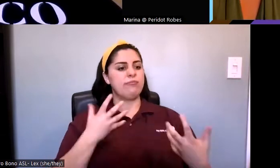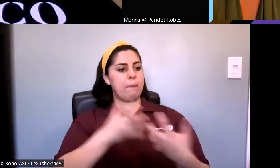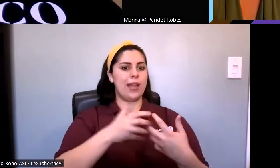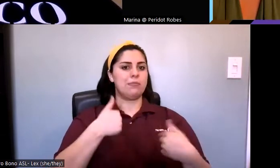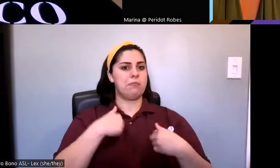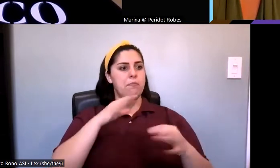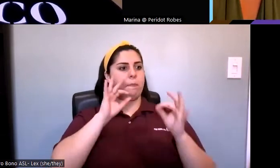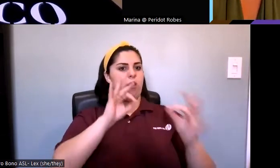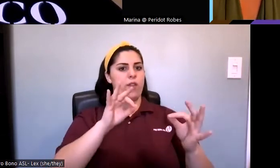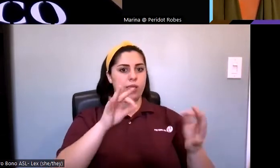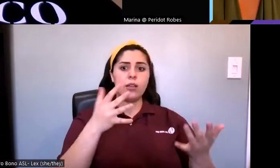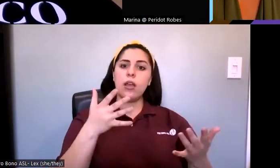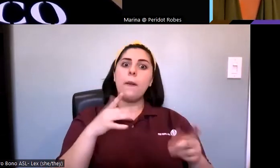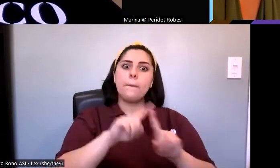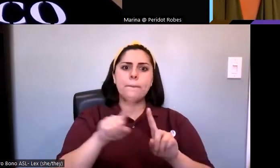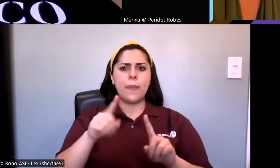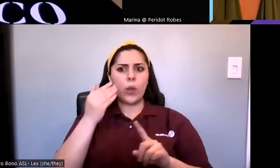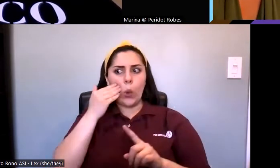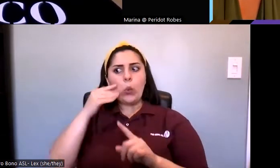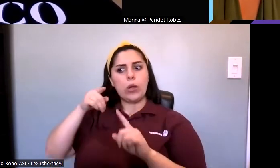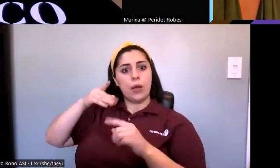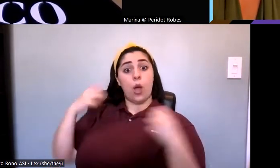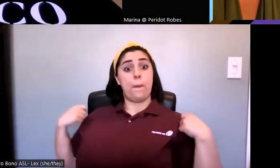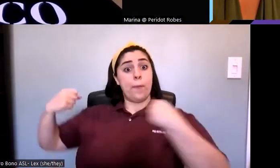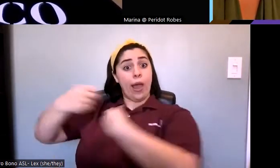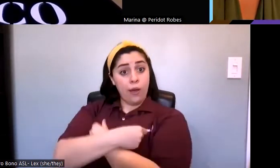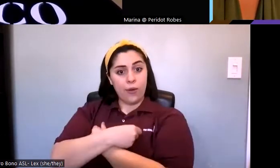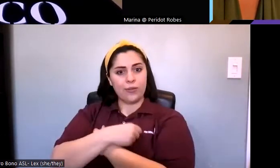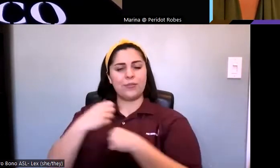a bathrobe and a bra, but also a bathrobe.